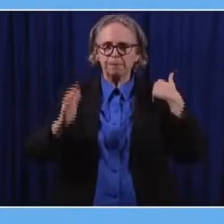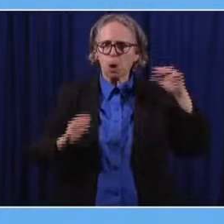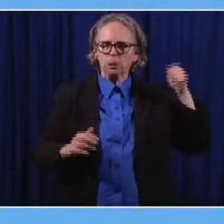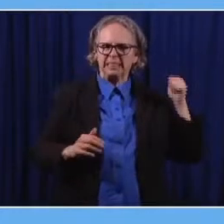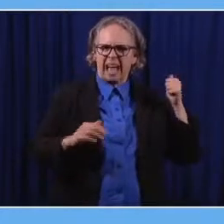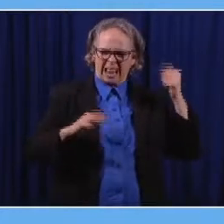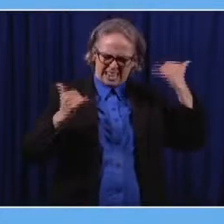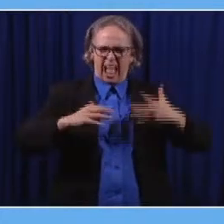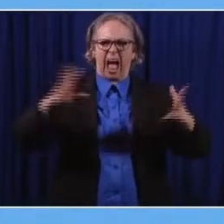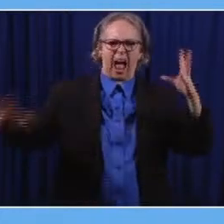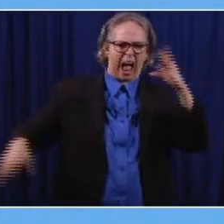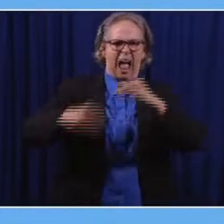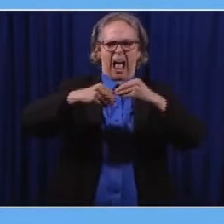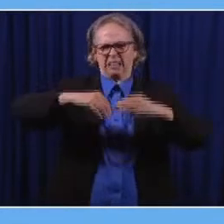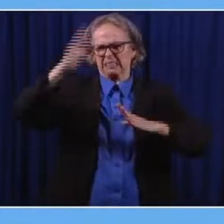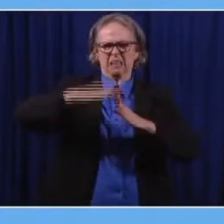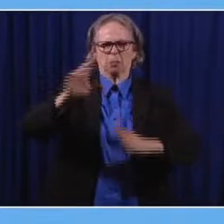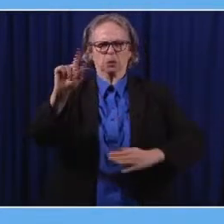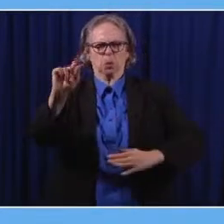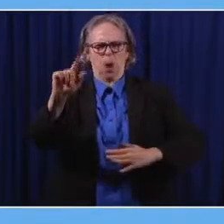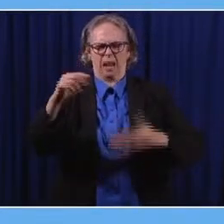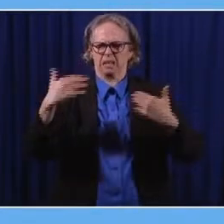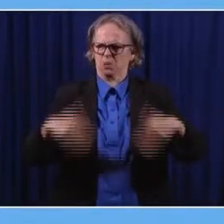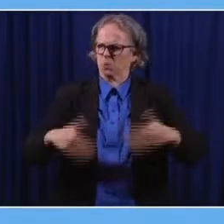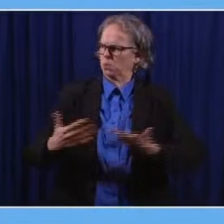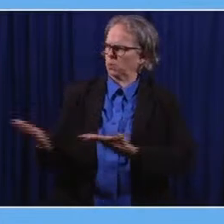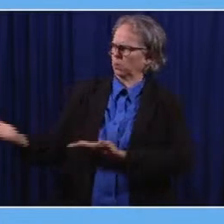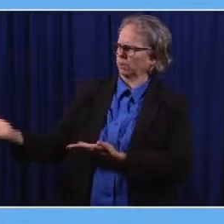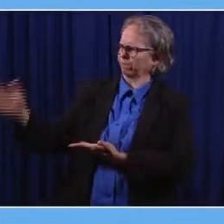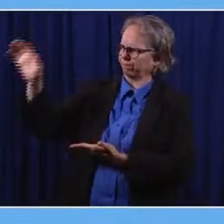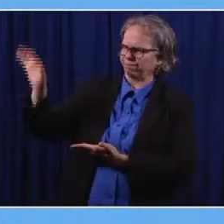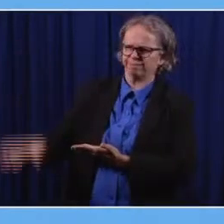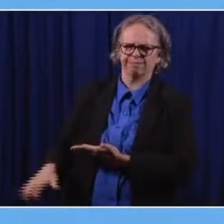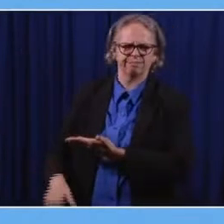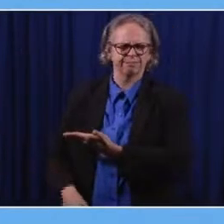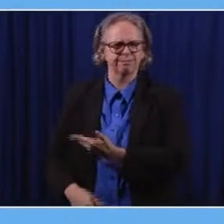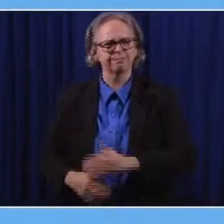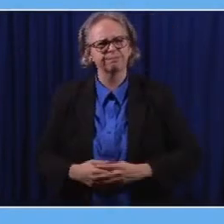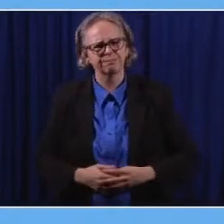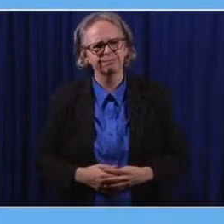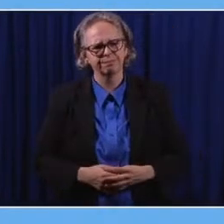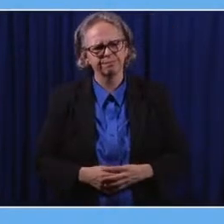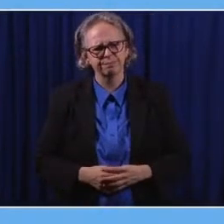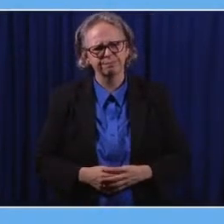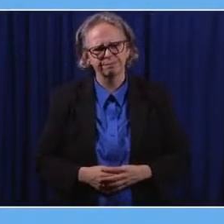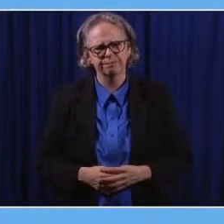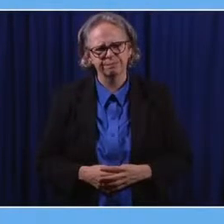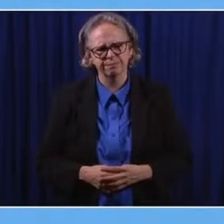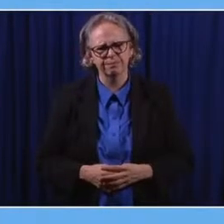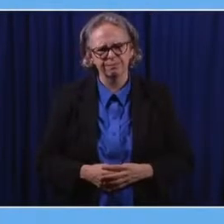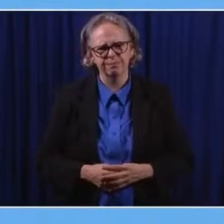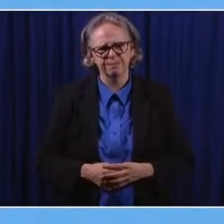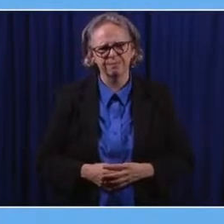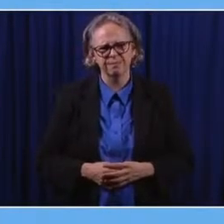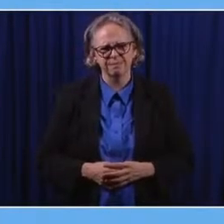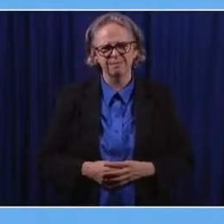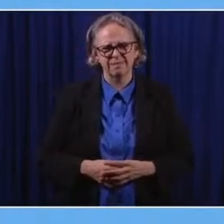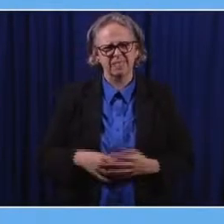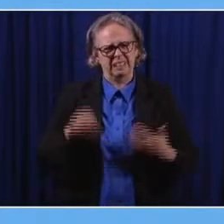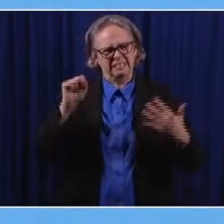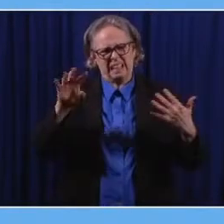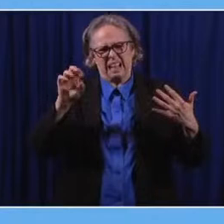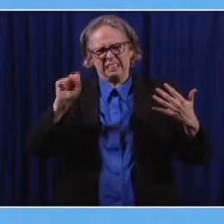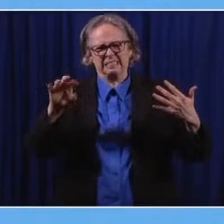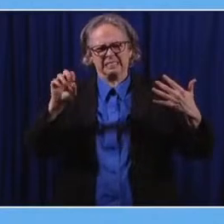Athens, Harrison, Shelby, Butler, Henry, Franklin, Miami, Montgomery, Auglaize, Delaware, Warren, Lawrence,